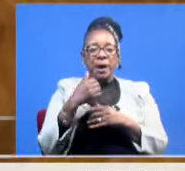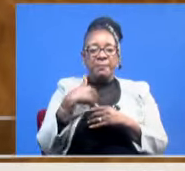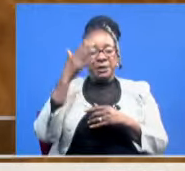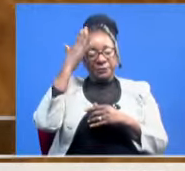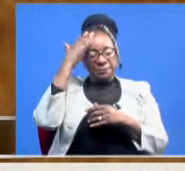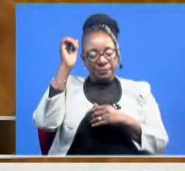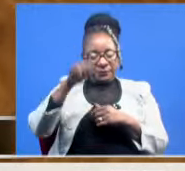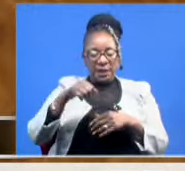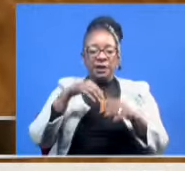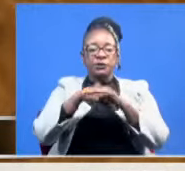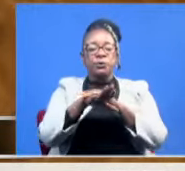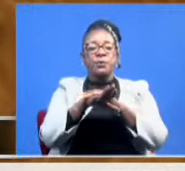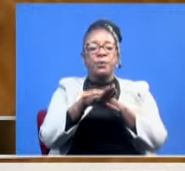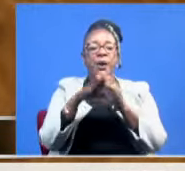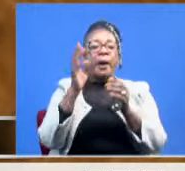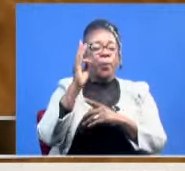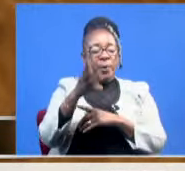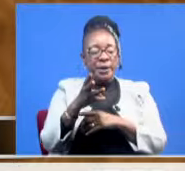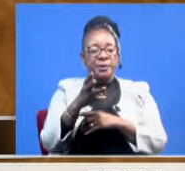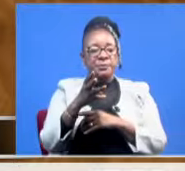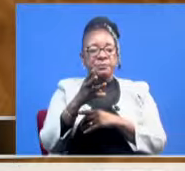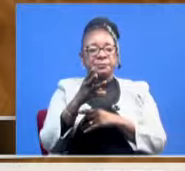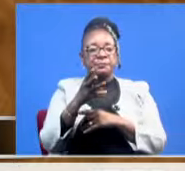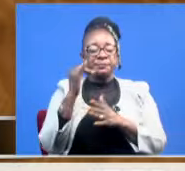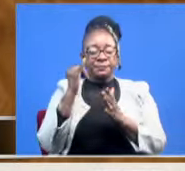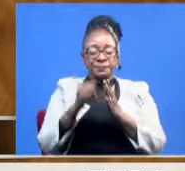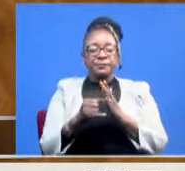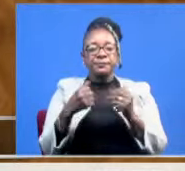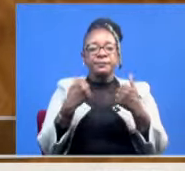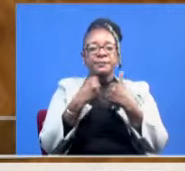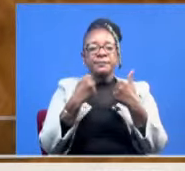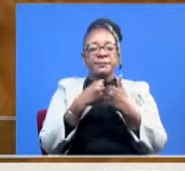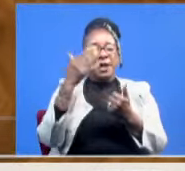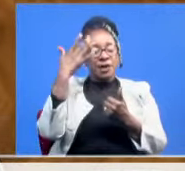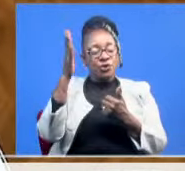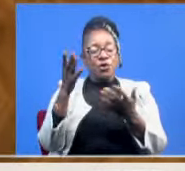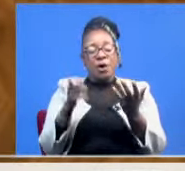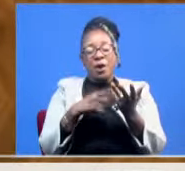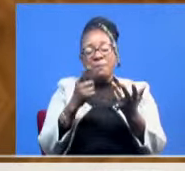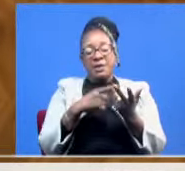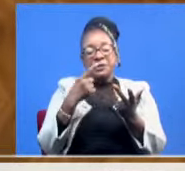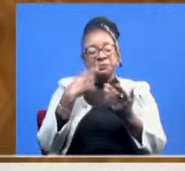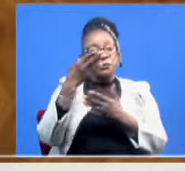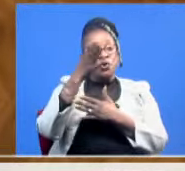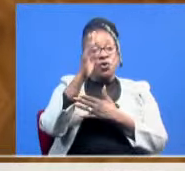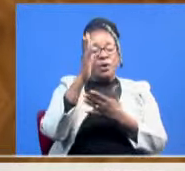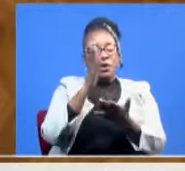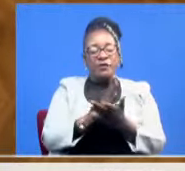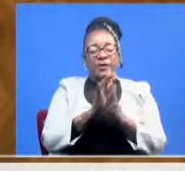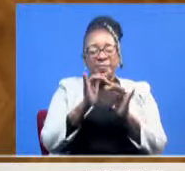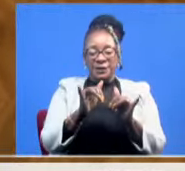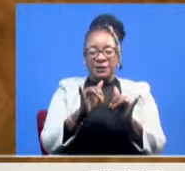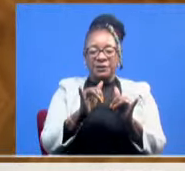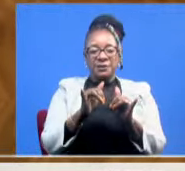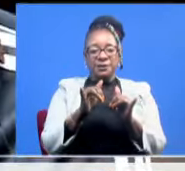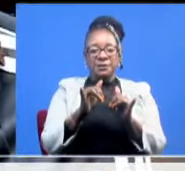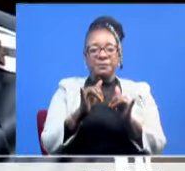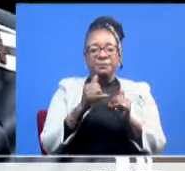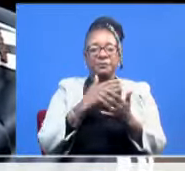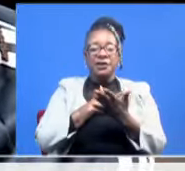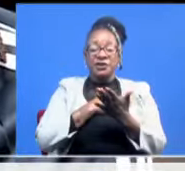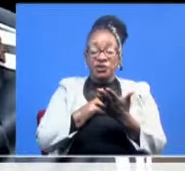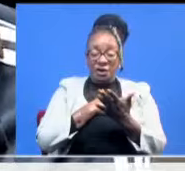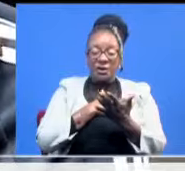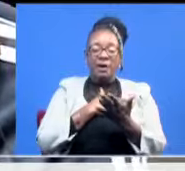I know I can score. I will score. I was scoring the last game. I don't know how many. It's only God who knows to confirm it. So, inshallah, I will